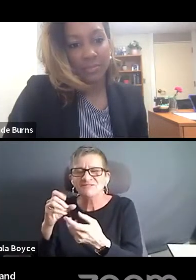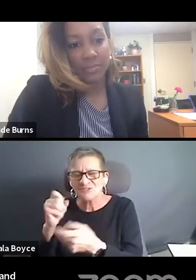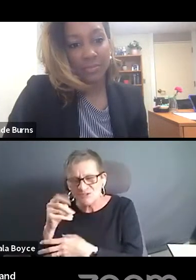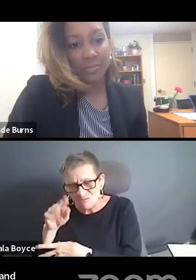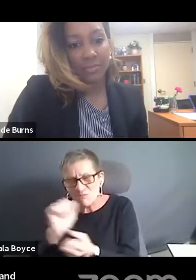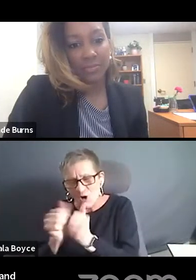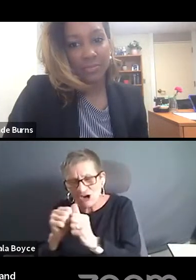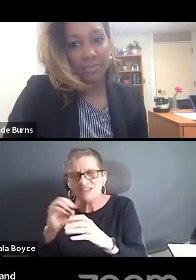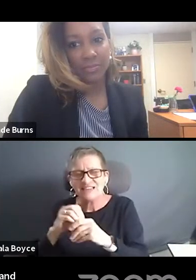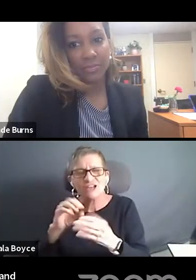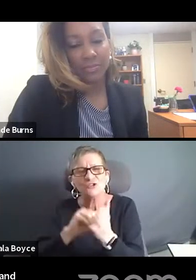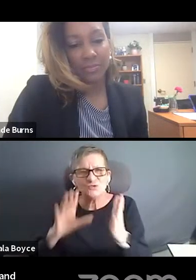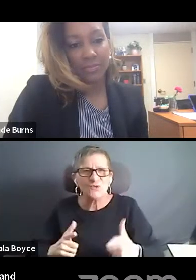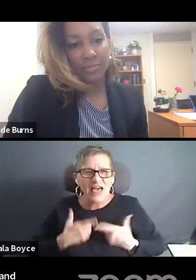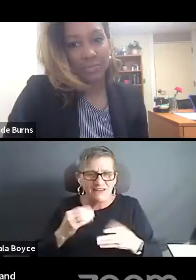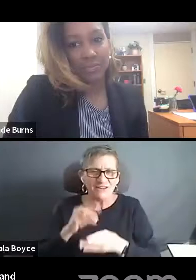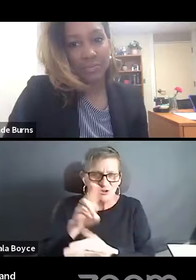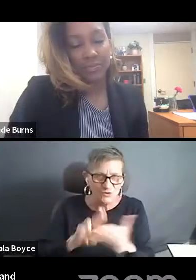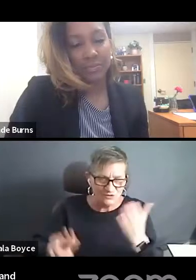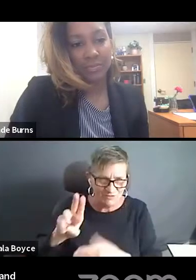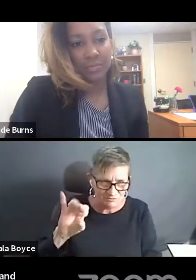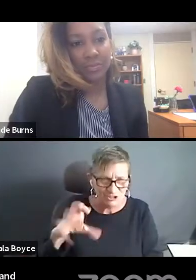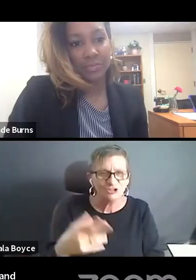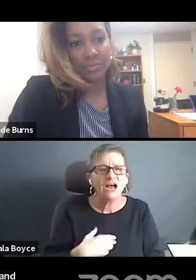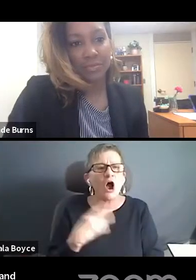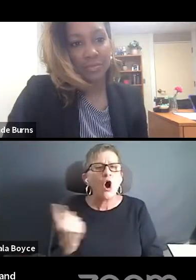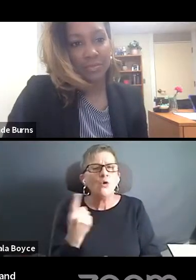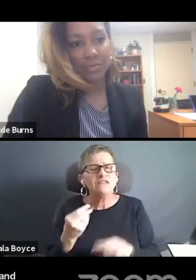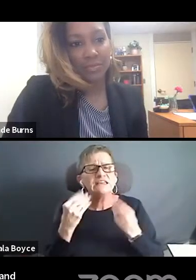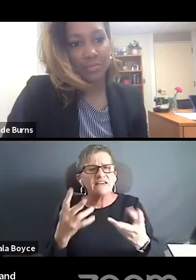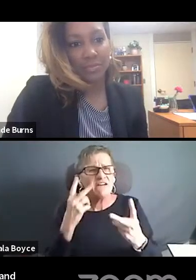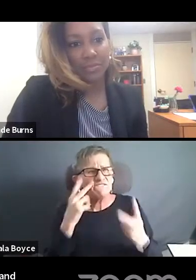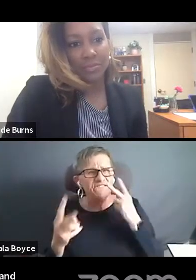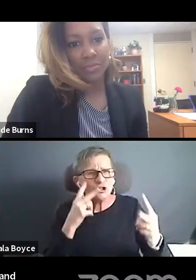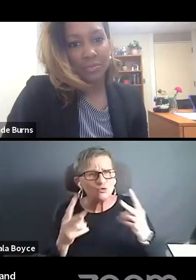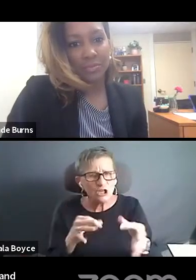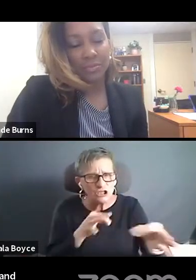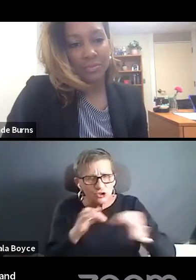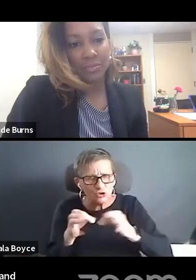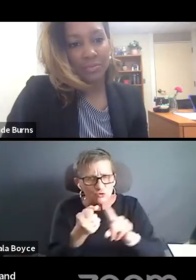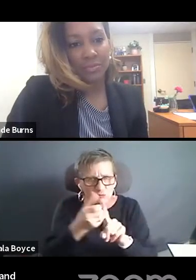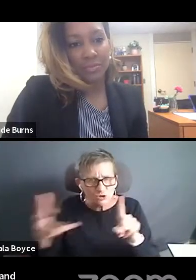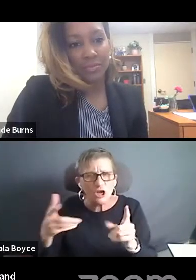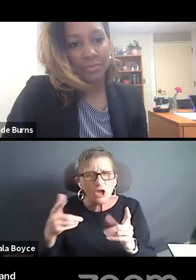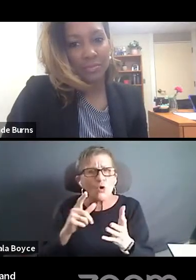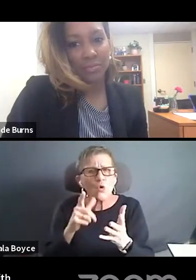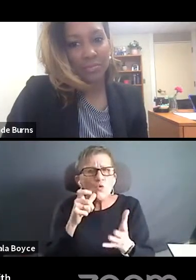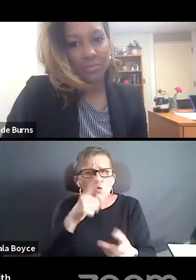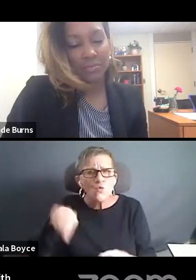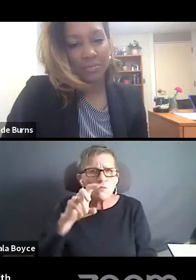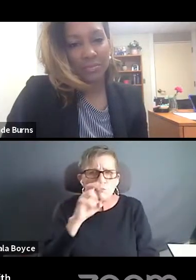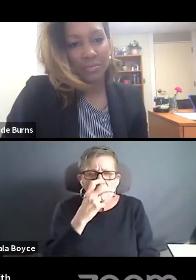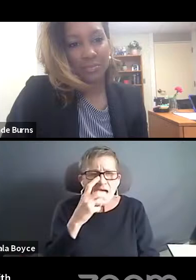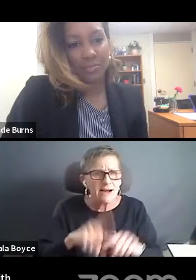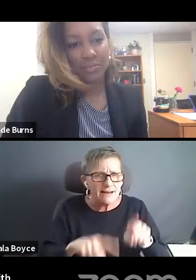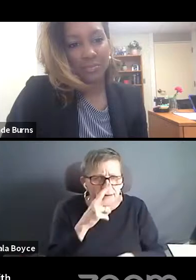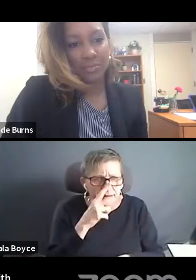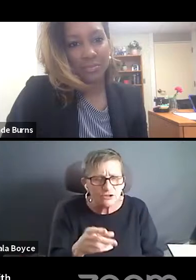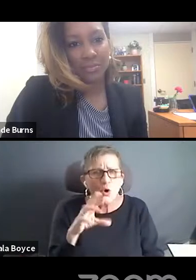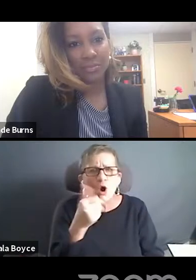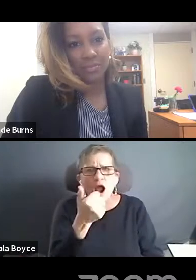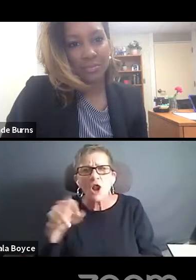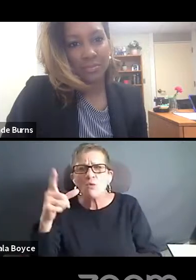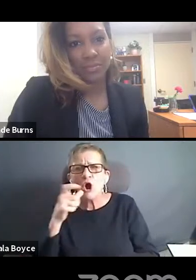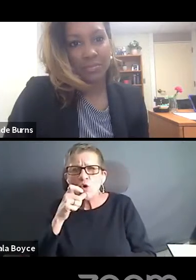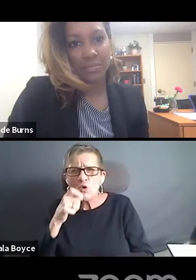Michigan. I always give a visual description for those that are blind or low vision, or any sighted individual who may be tuning